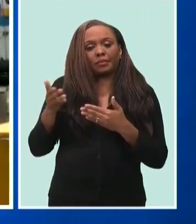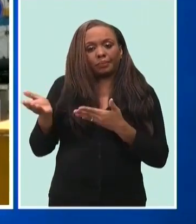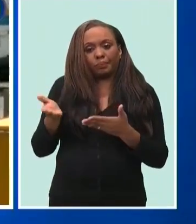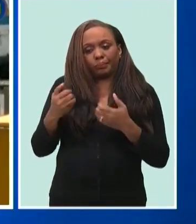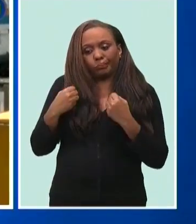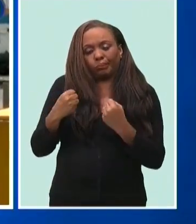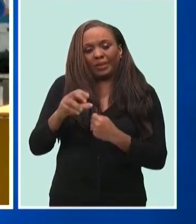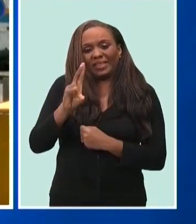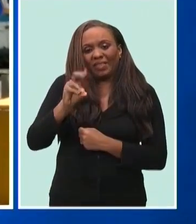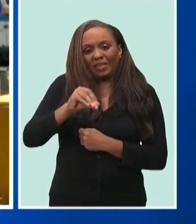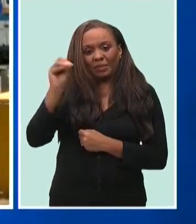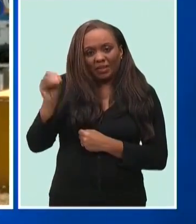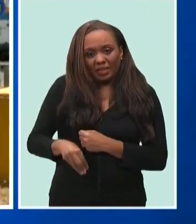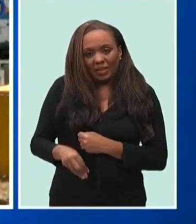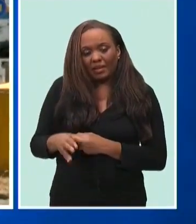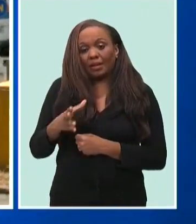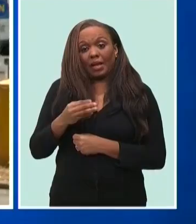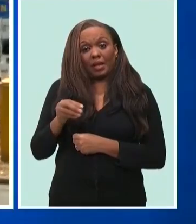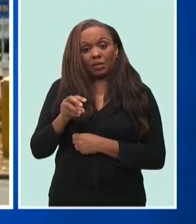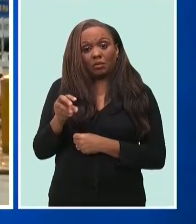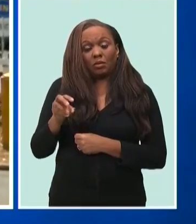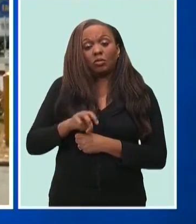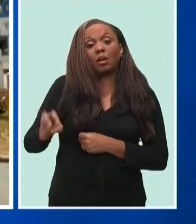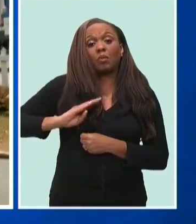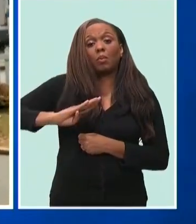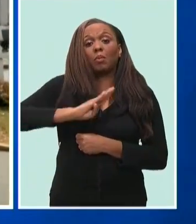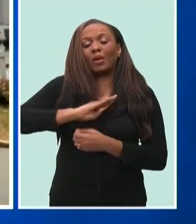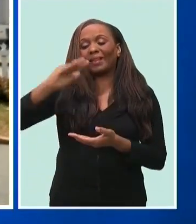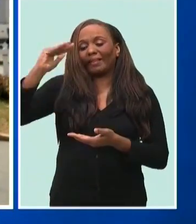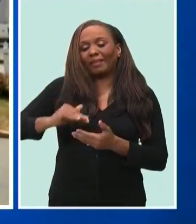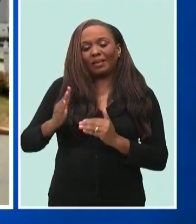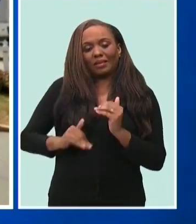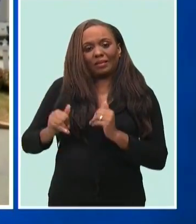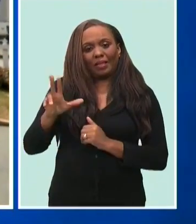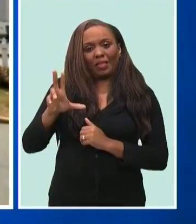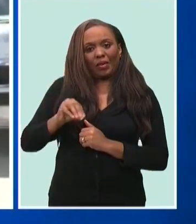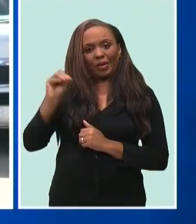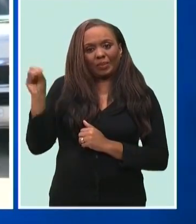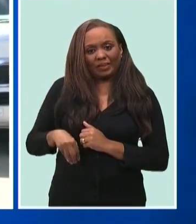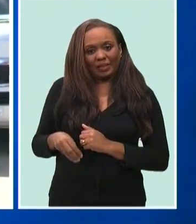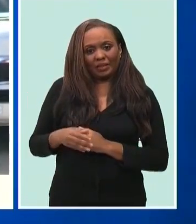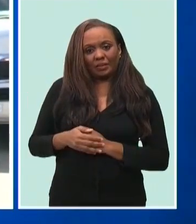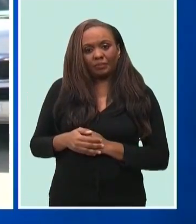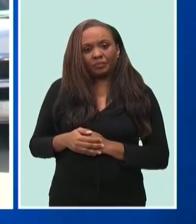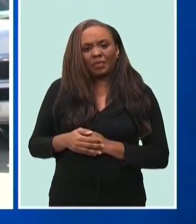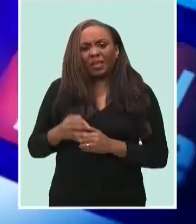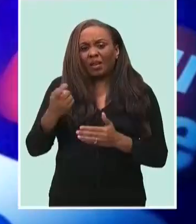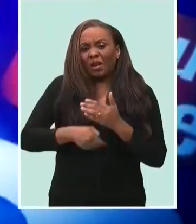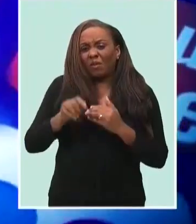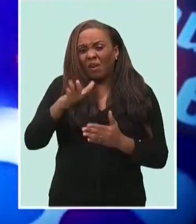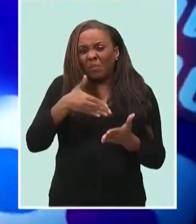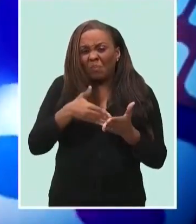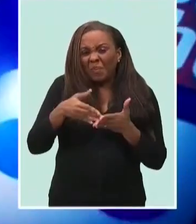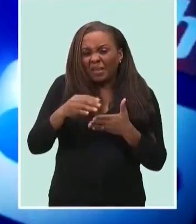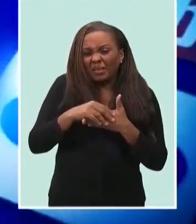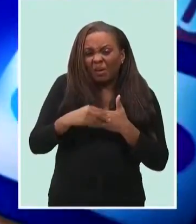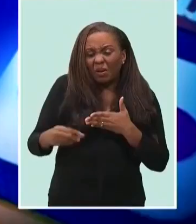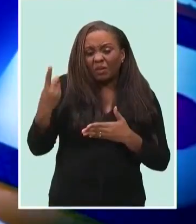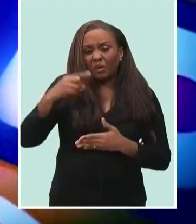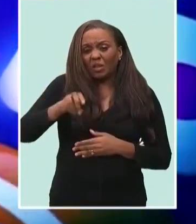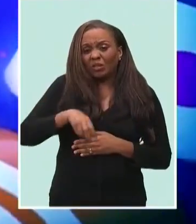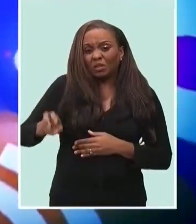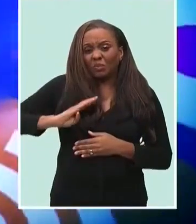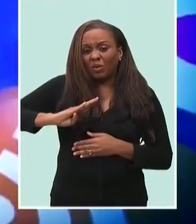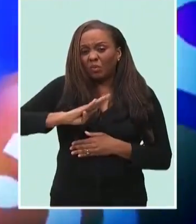moves less than 30%. And while it costs taxpayers over $5 million to run the Transport Board monthly, that